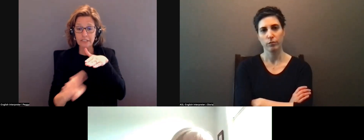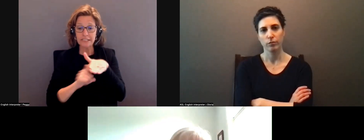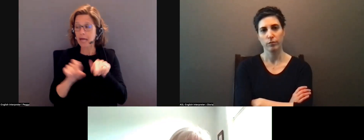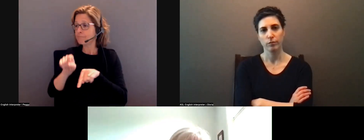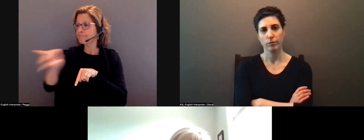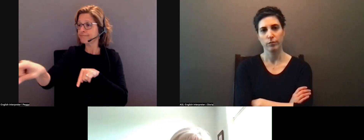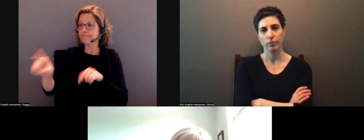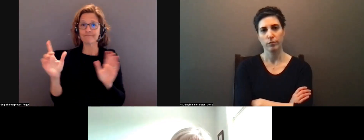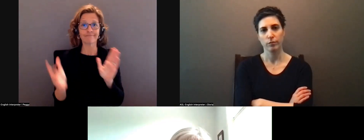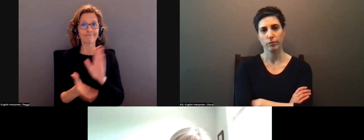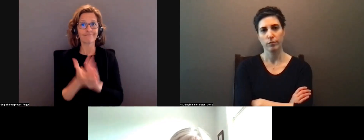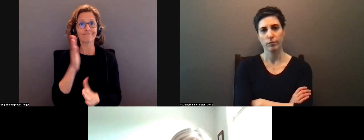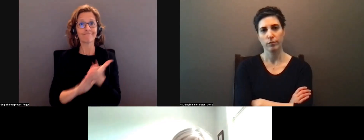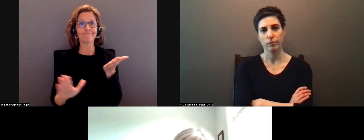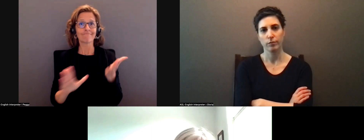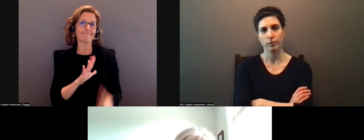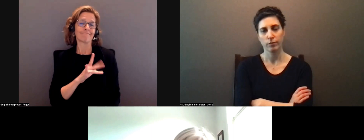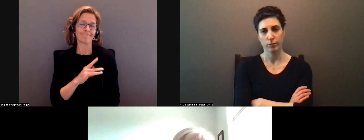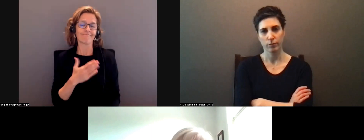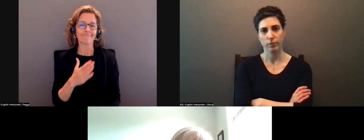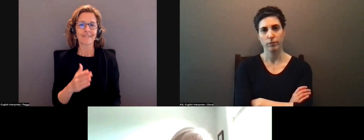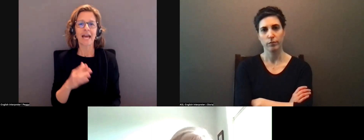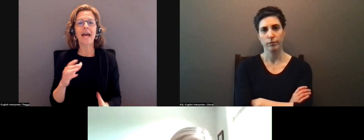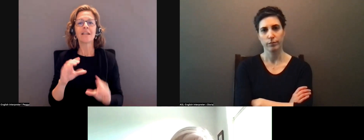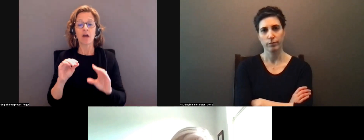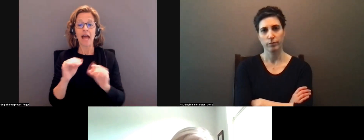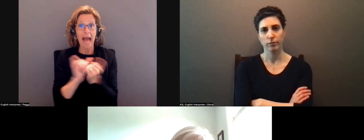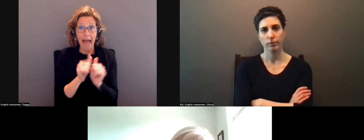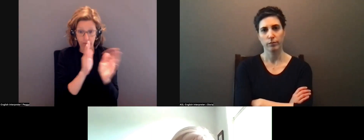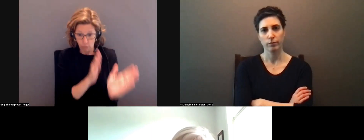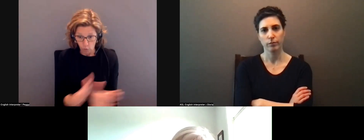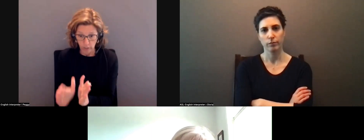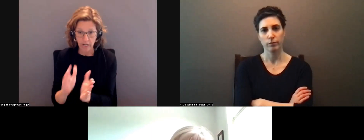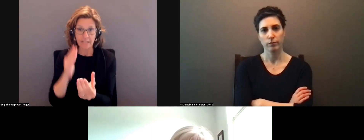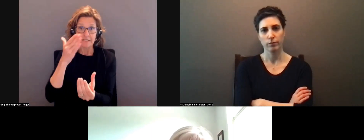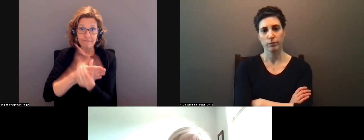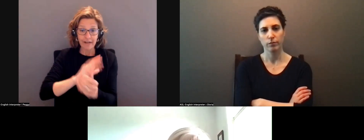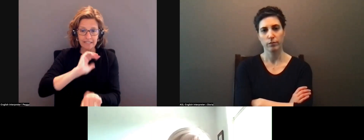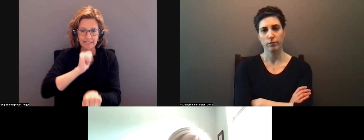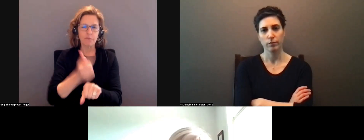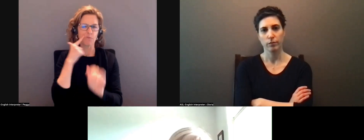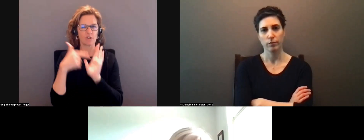I'll share some of our organization. But some of the other challenges are